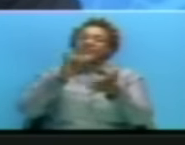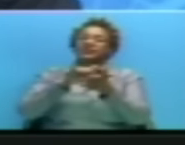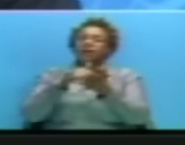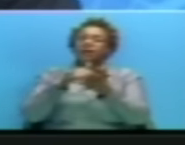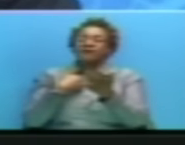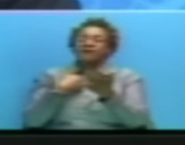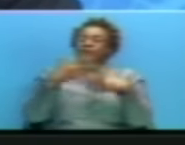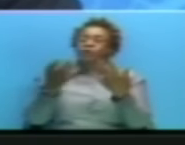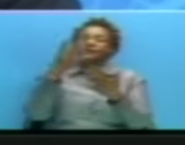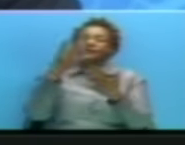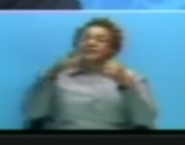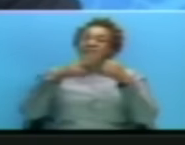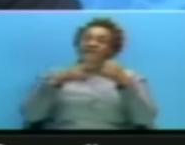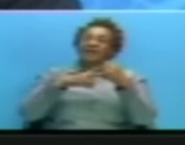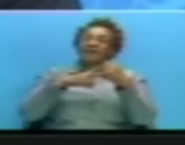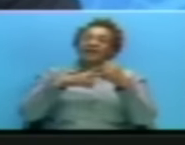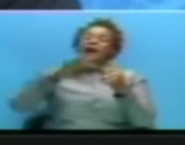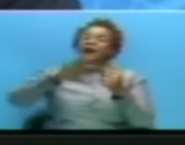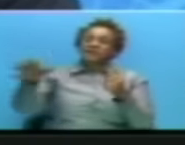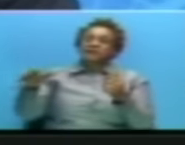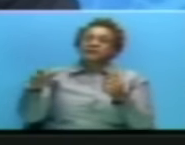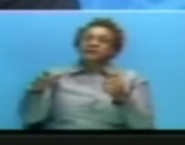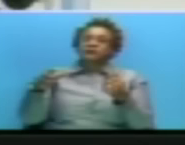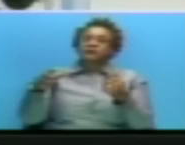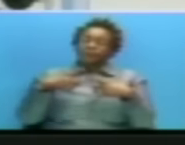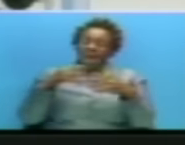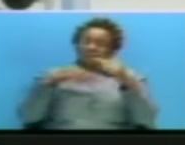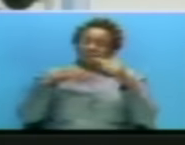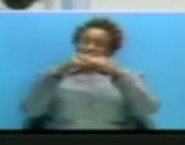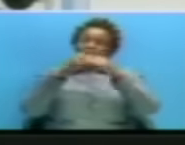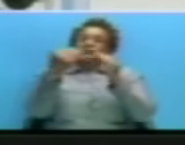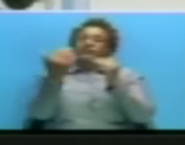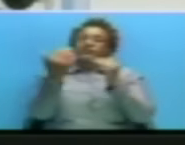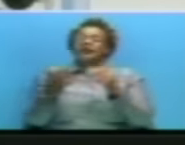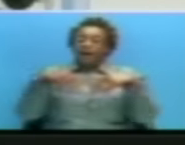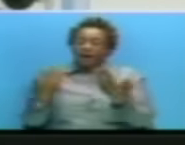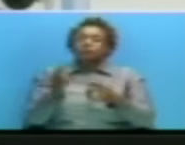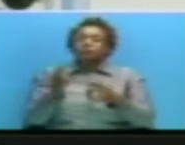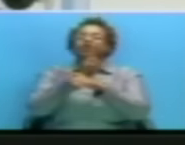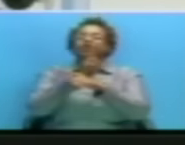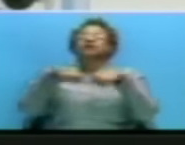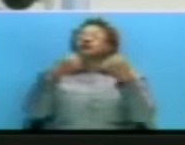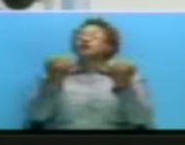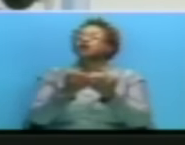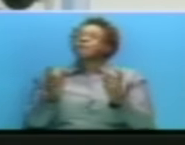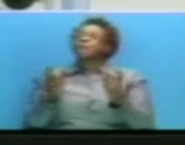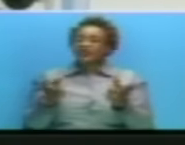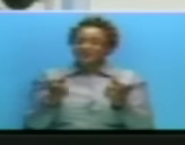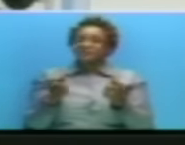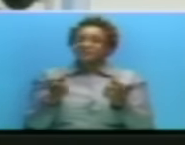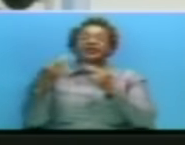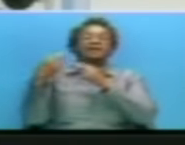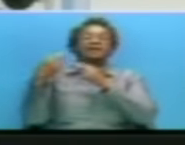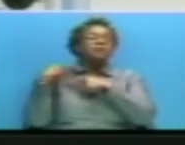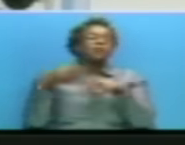about 47 countries. It's a program by Google to empower children with information on how to use the social media responsibly.